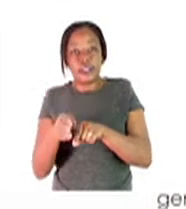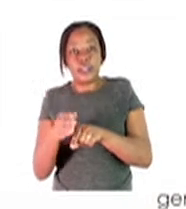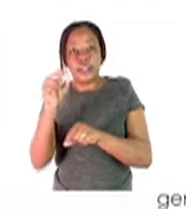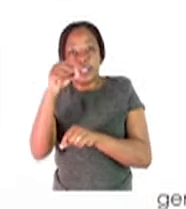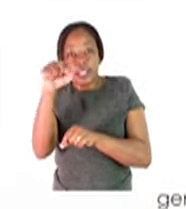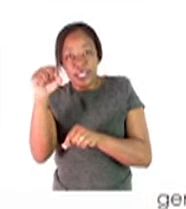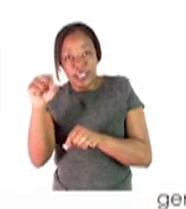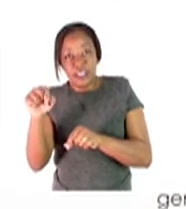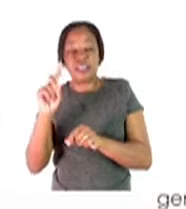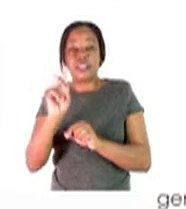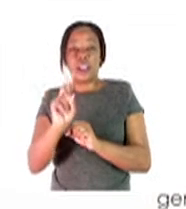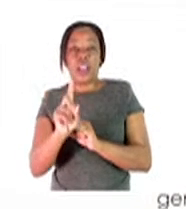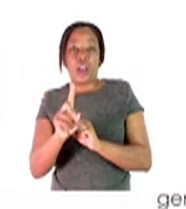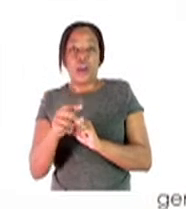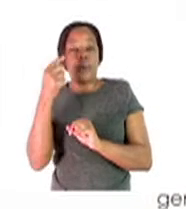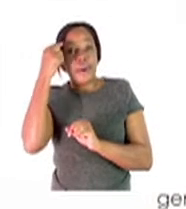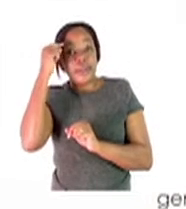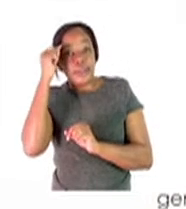side of the gender?